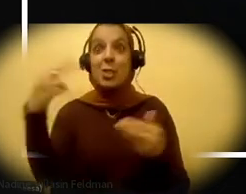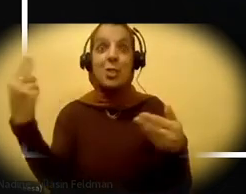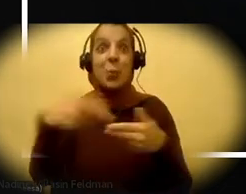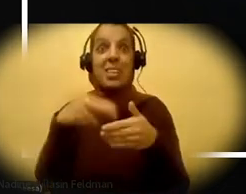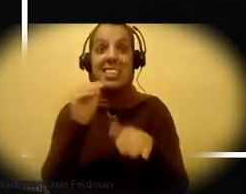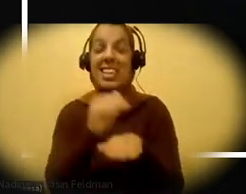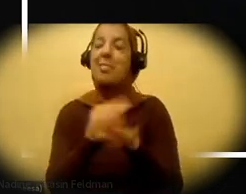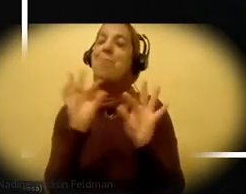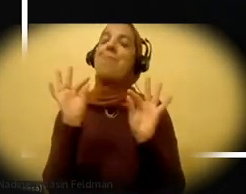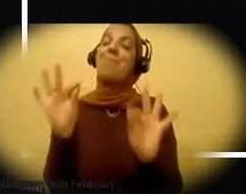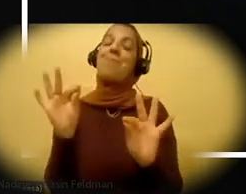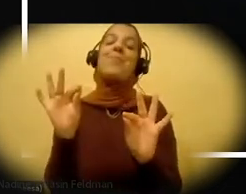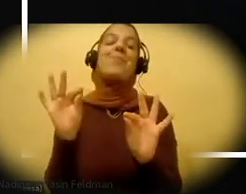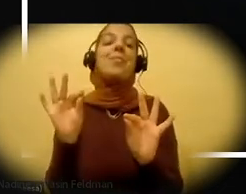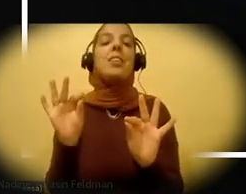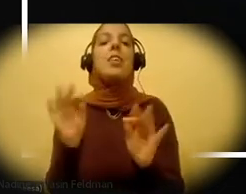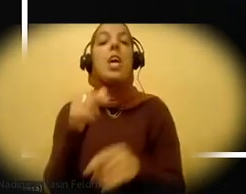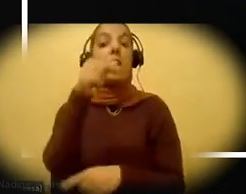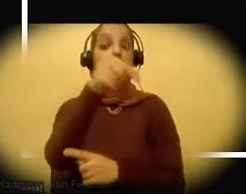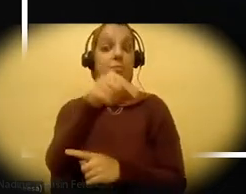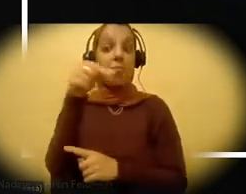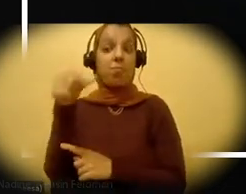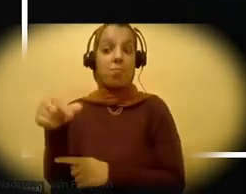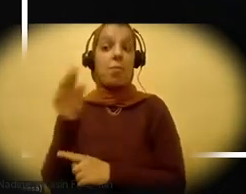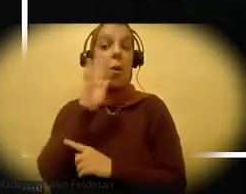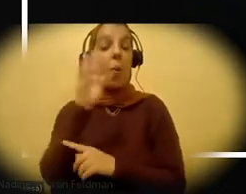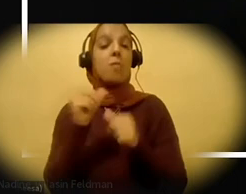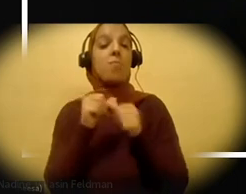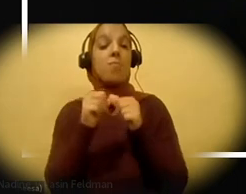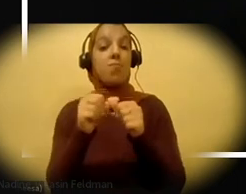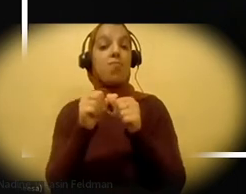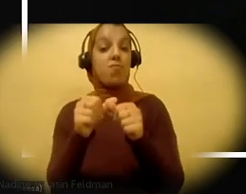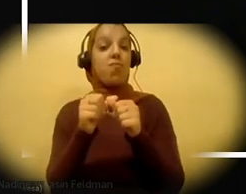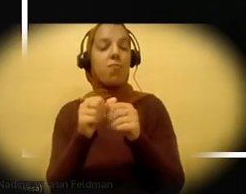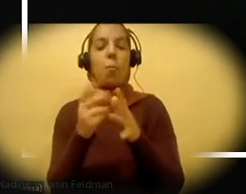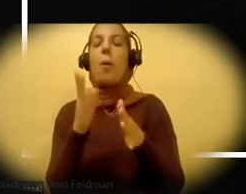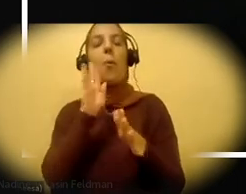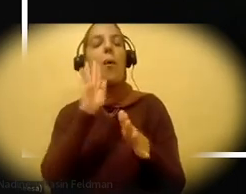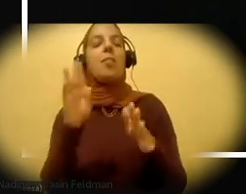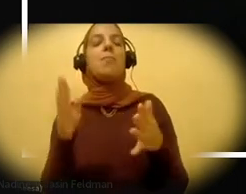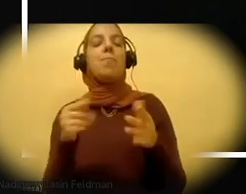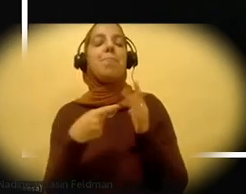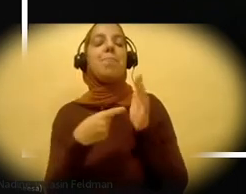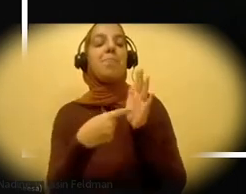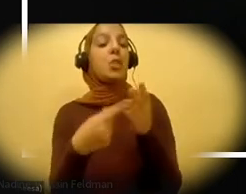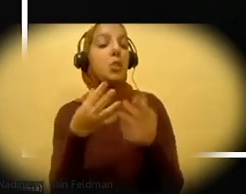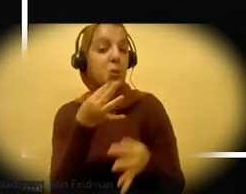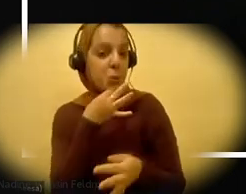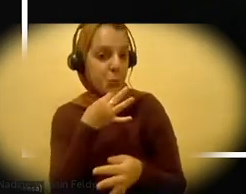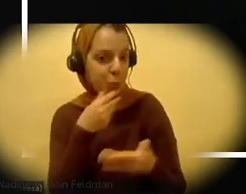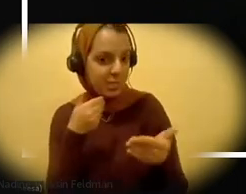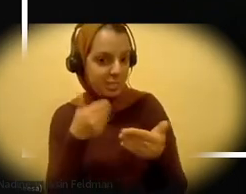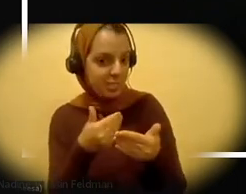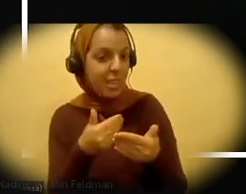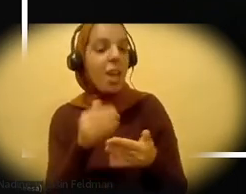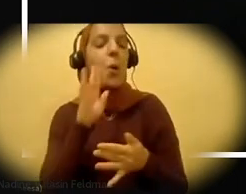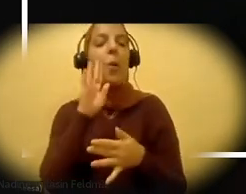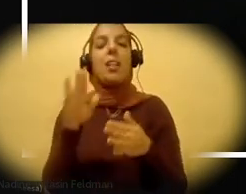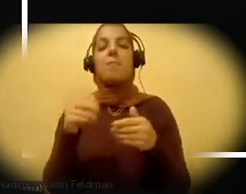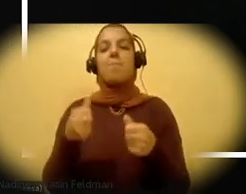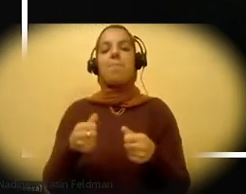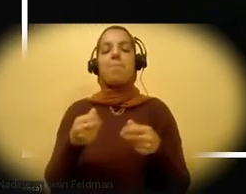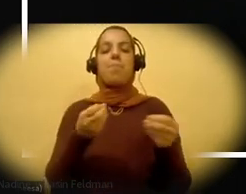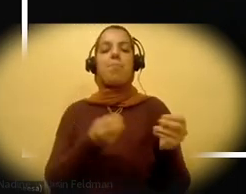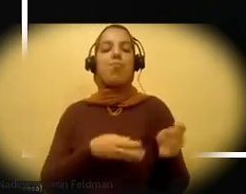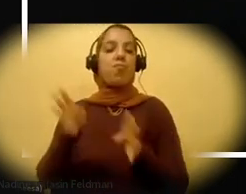tonight. The Quarantine Capsule Digital Exhibit is coming very soon. So there'll be a link in the chat that will take